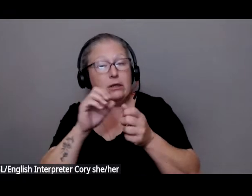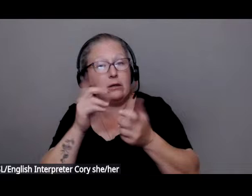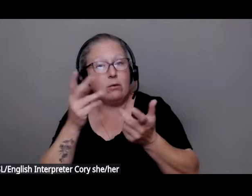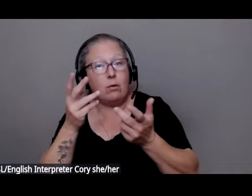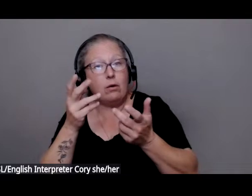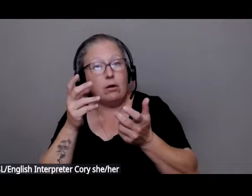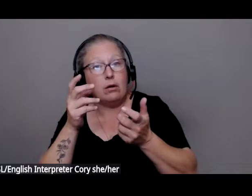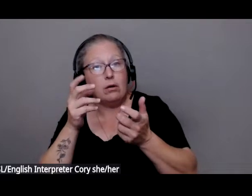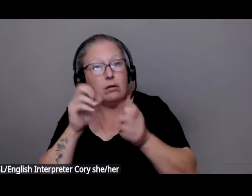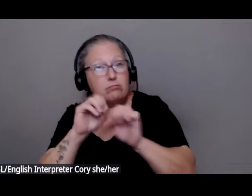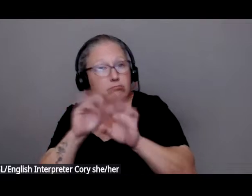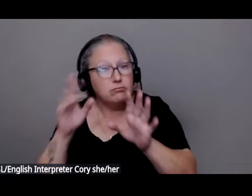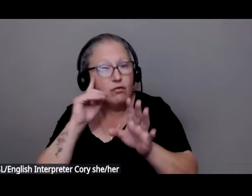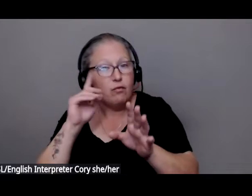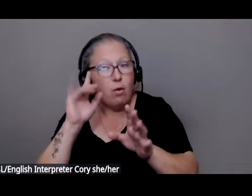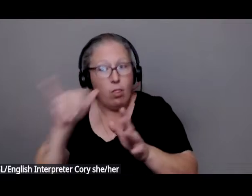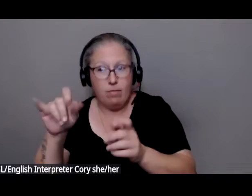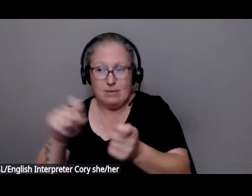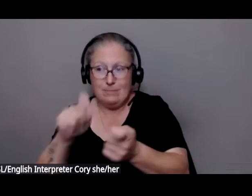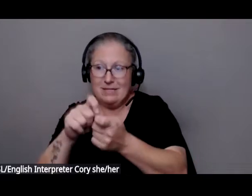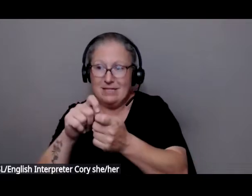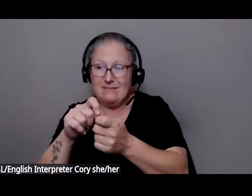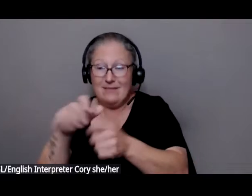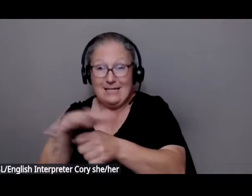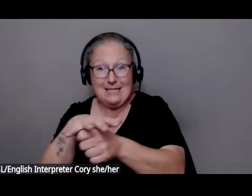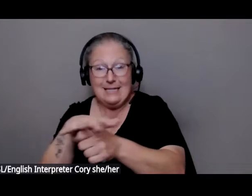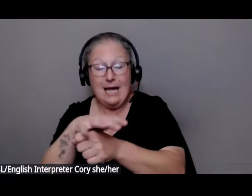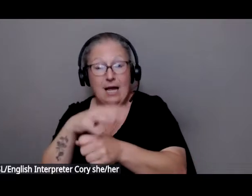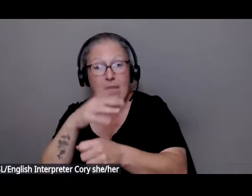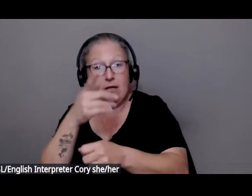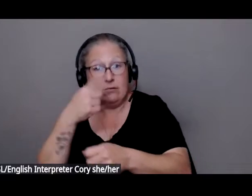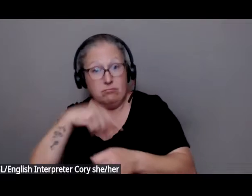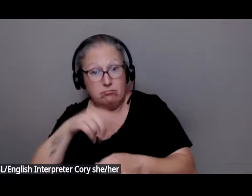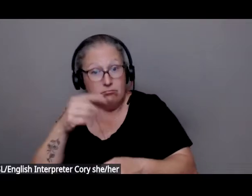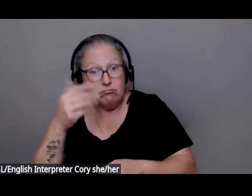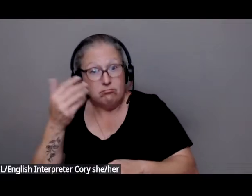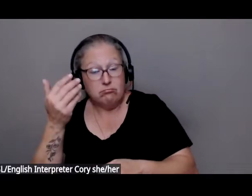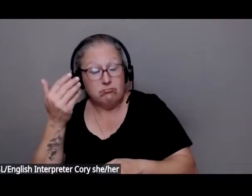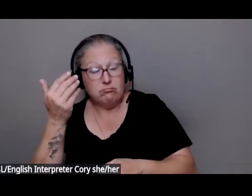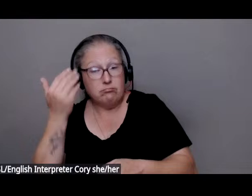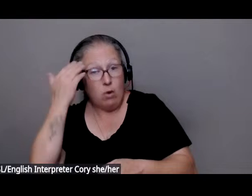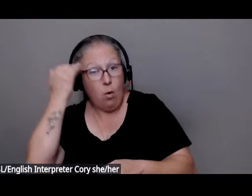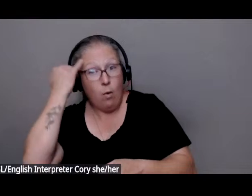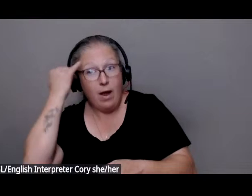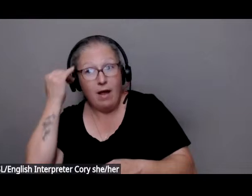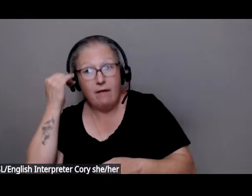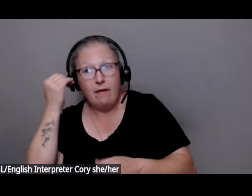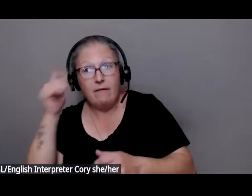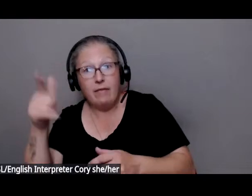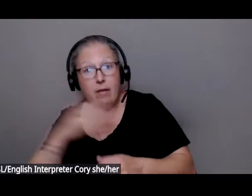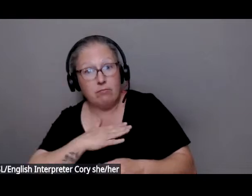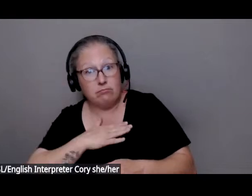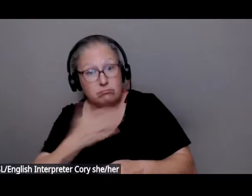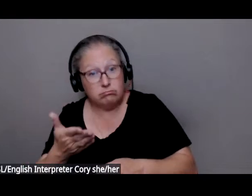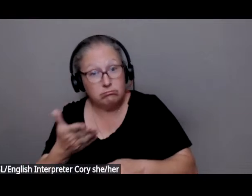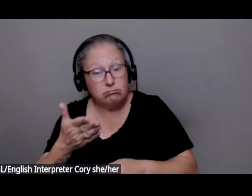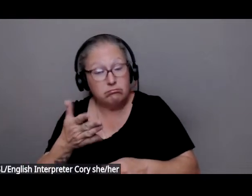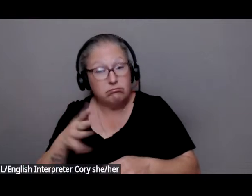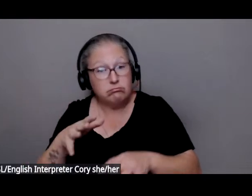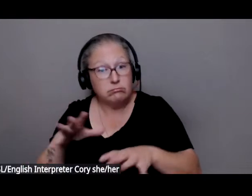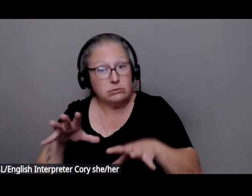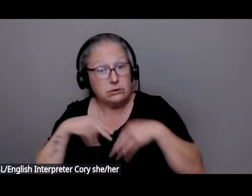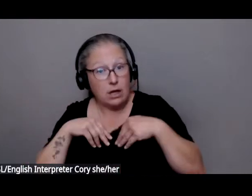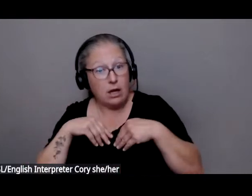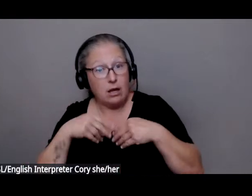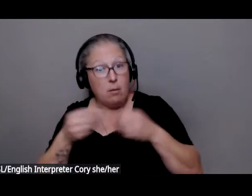those particular sites, do we have a sense of how willing they would be to take on more of our high